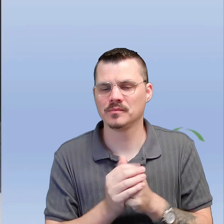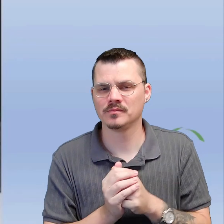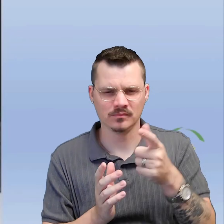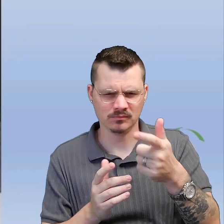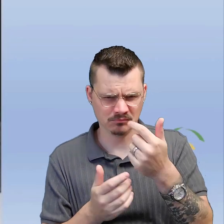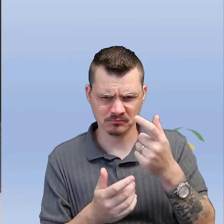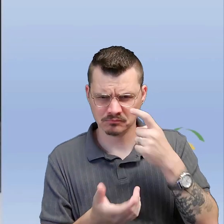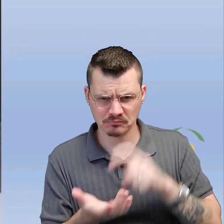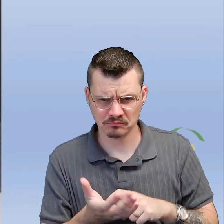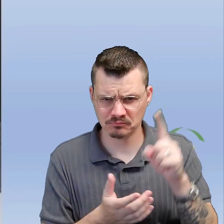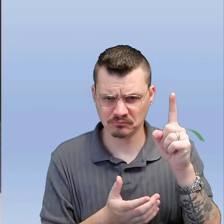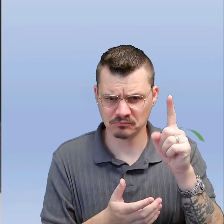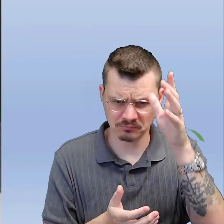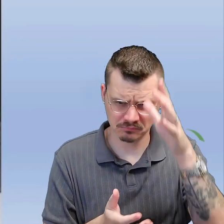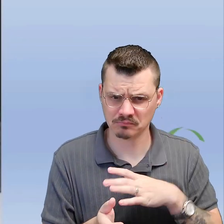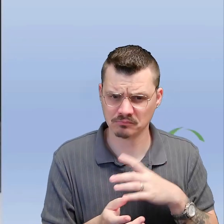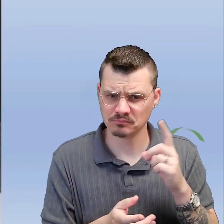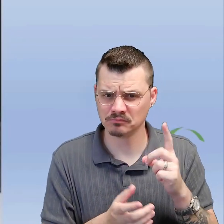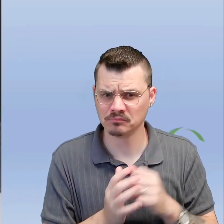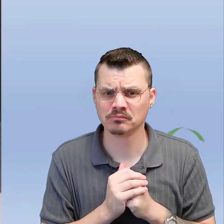Everybody recognize this dude?